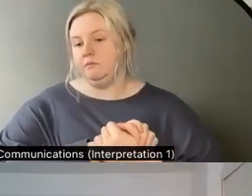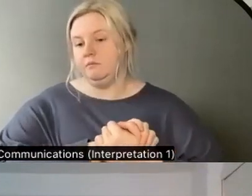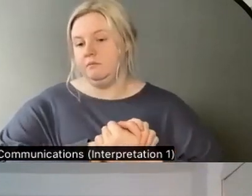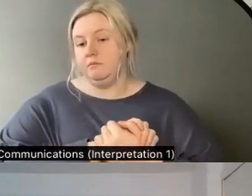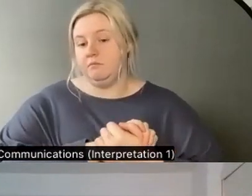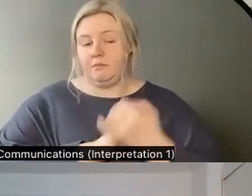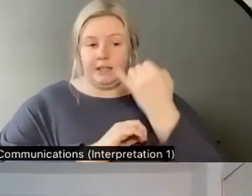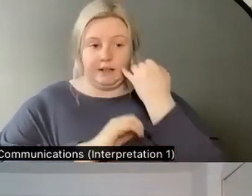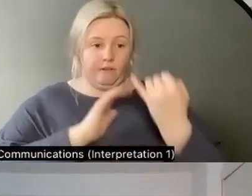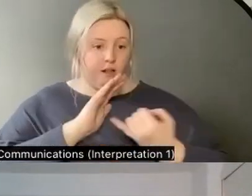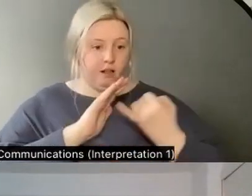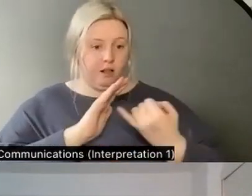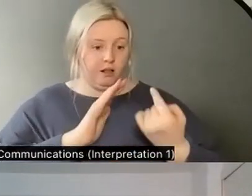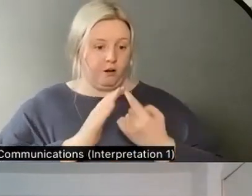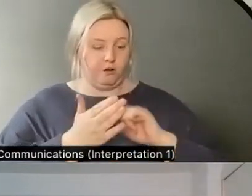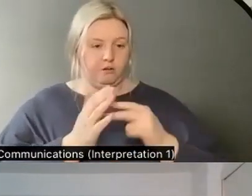worse.